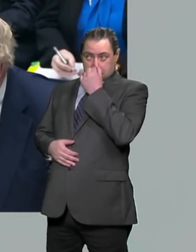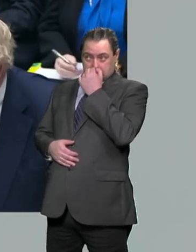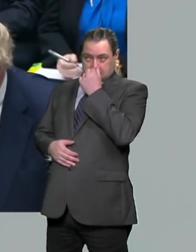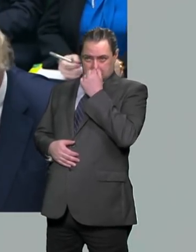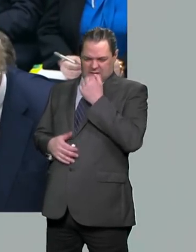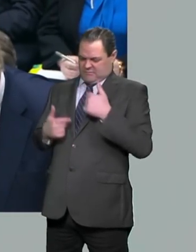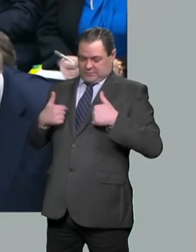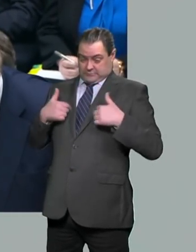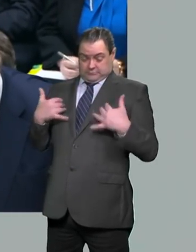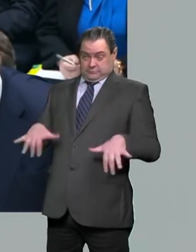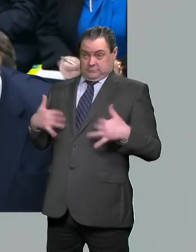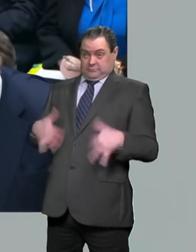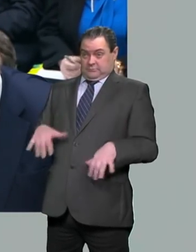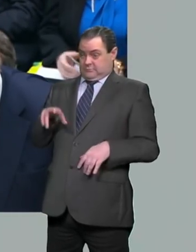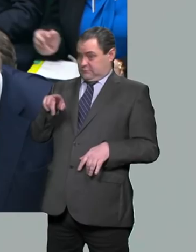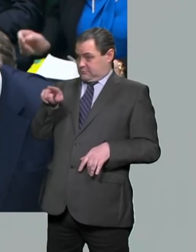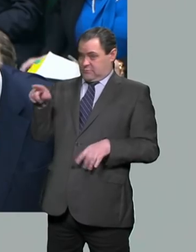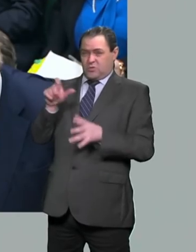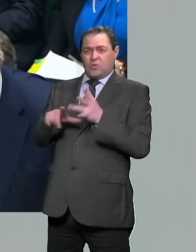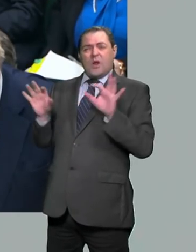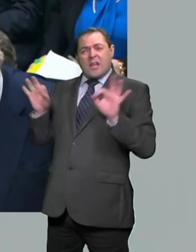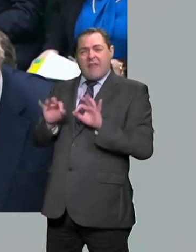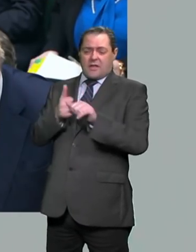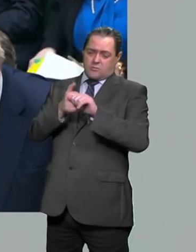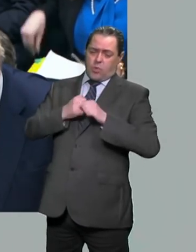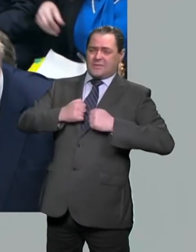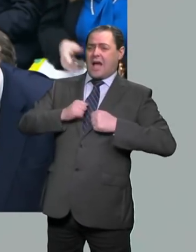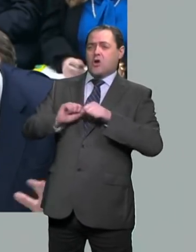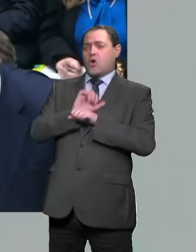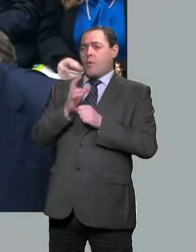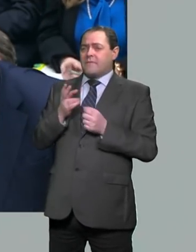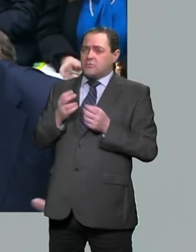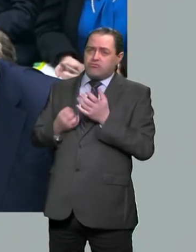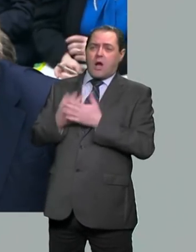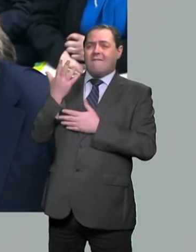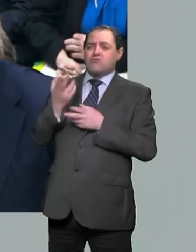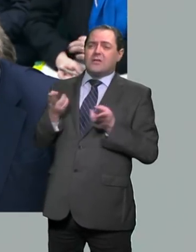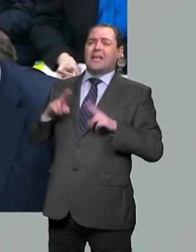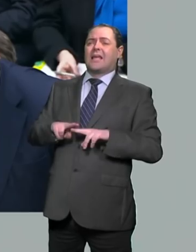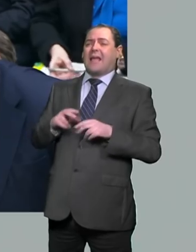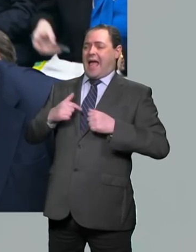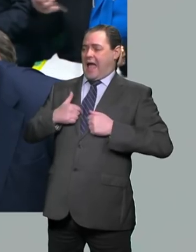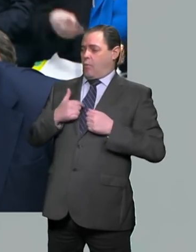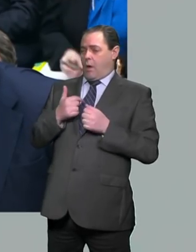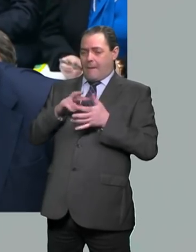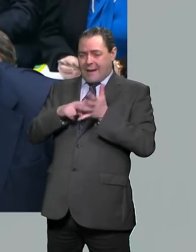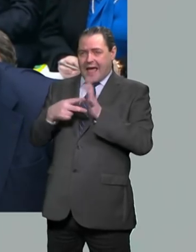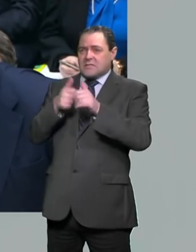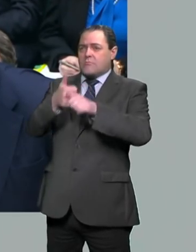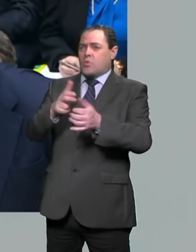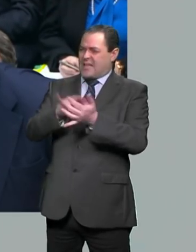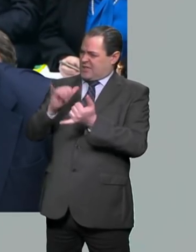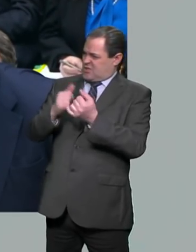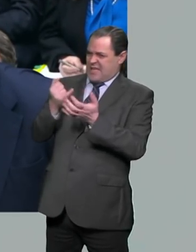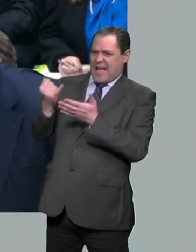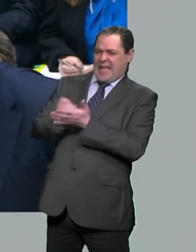absolutely extraordinary that they've done nothing to support our COVID recovery plan. They've voted against our plans to support the NHS. But what